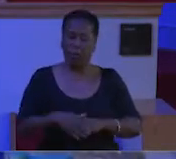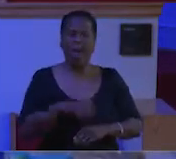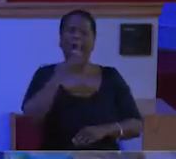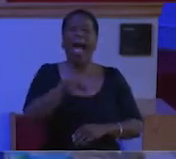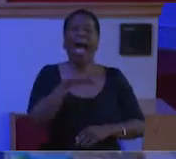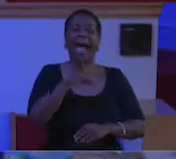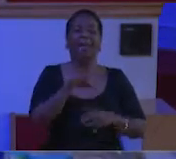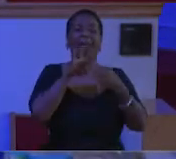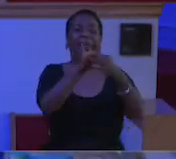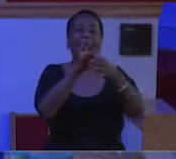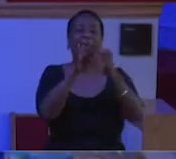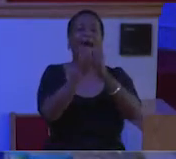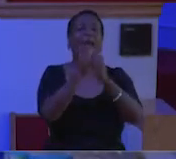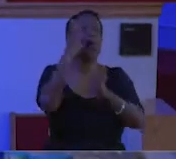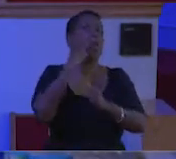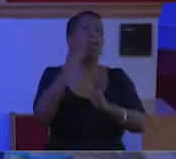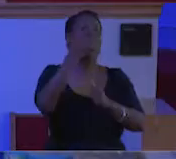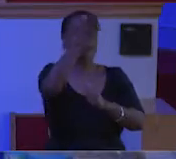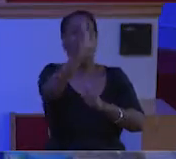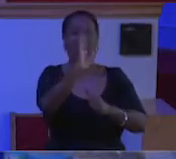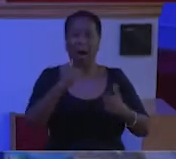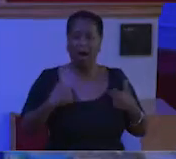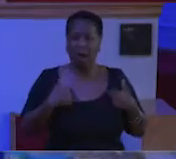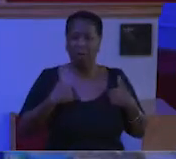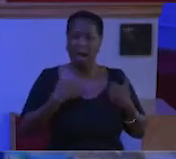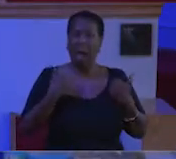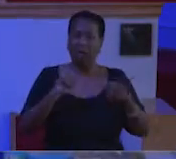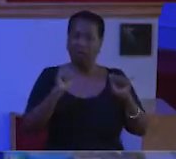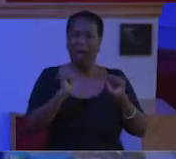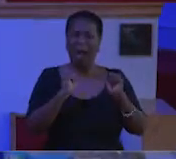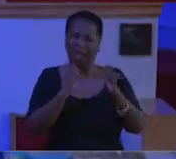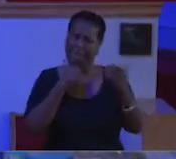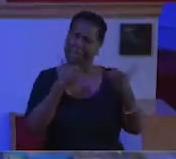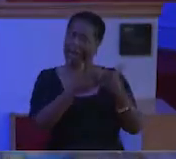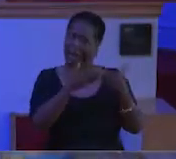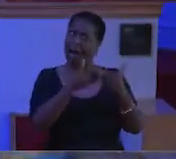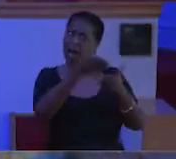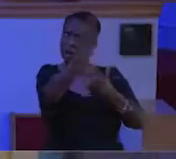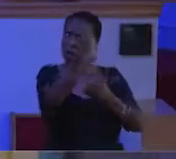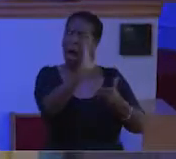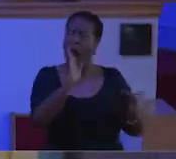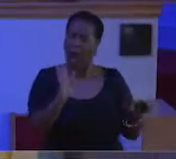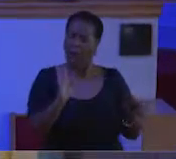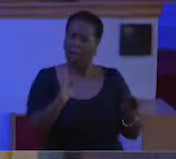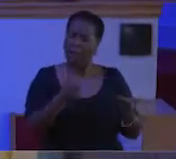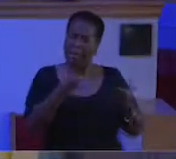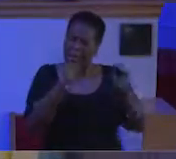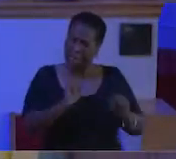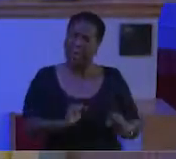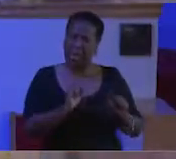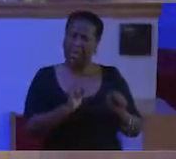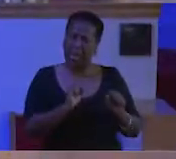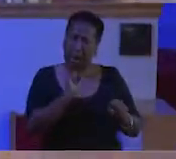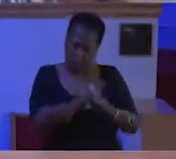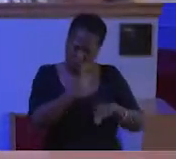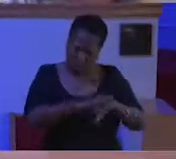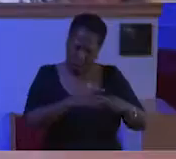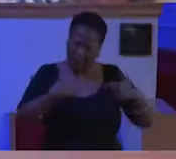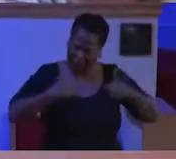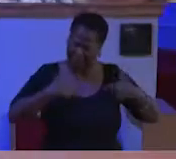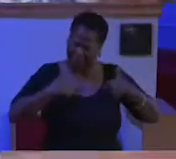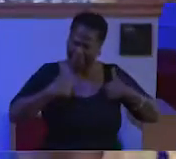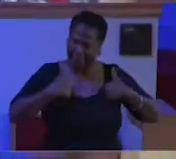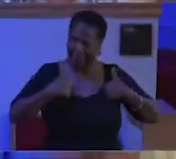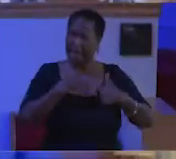an encounter with God. Because I'm trying to get close to the fire so that he can work on me. And